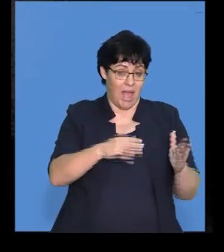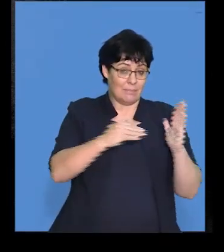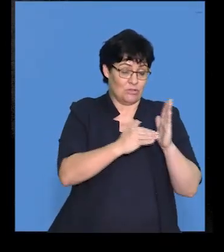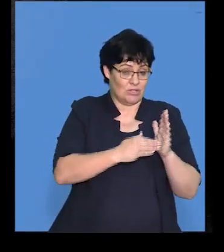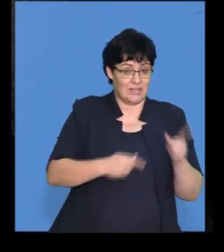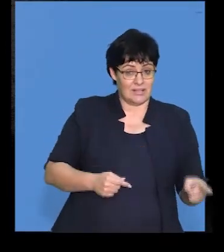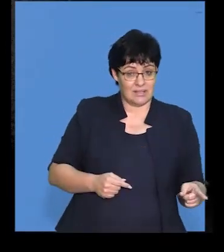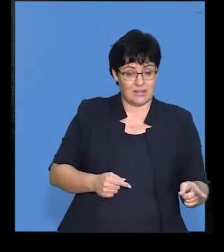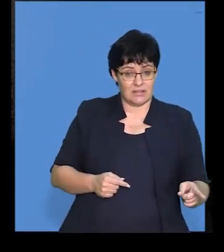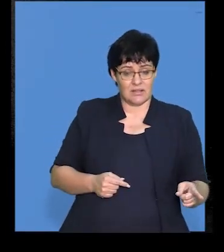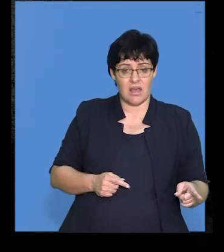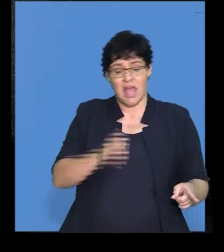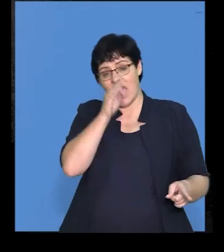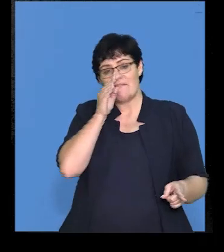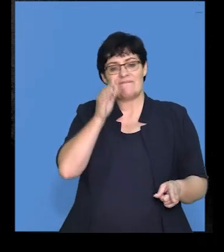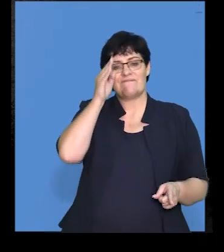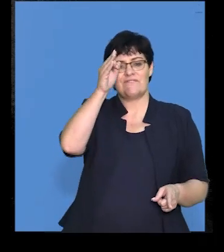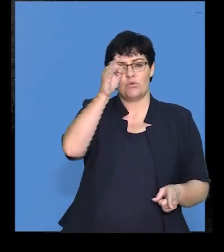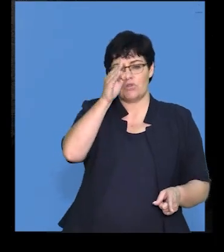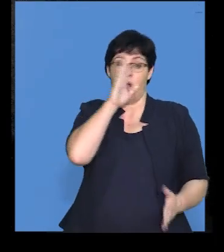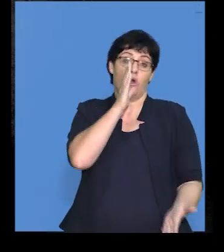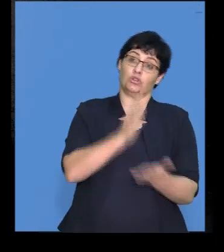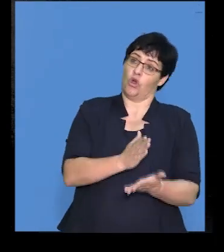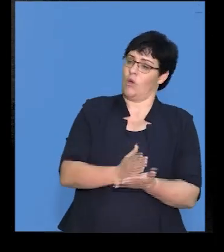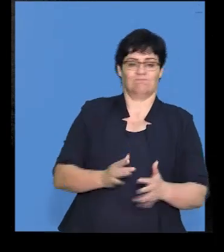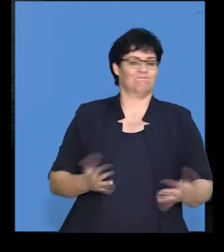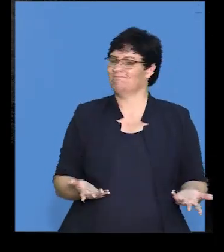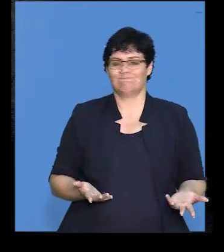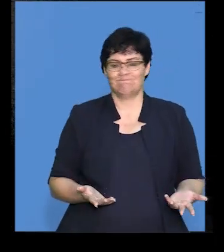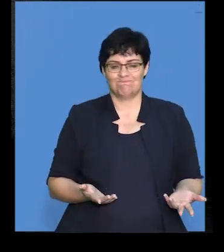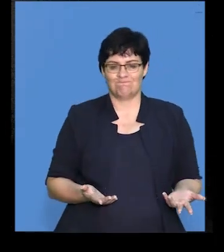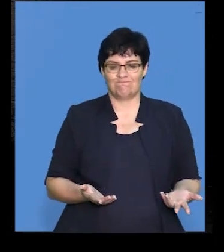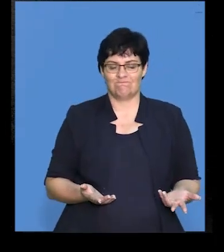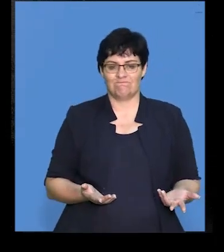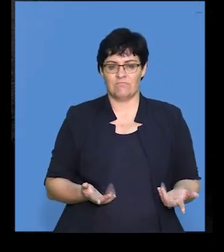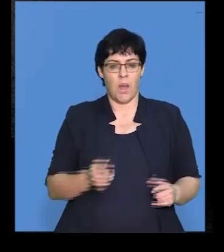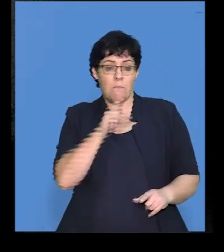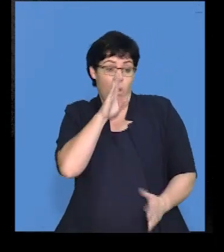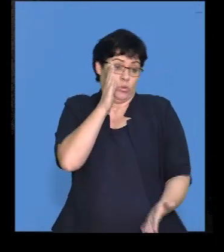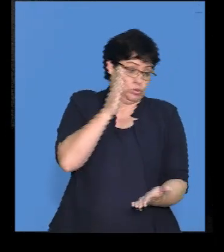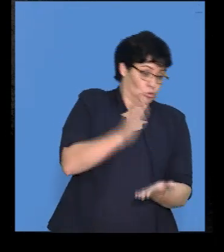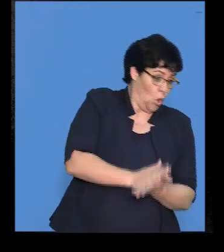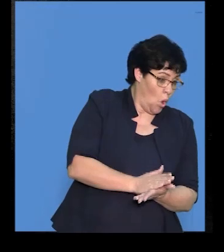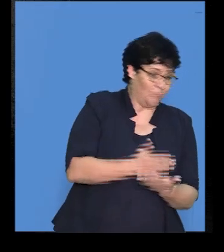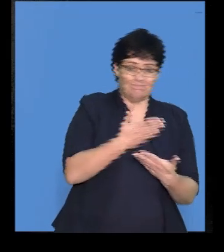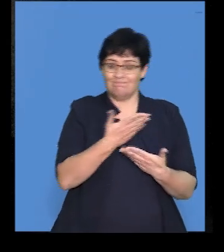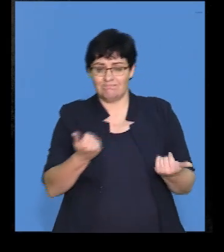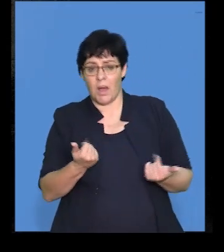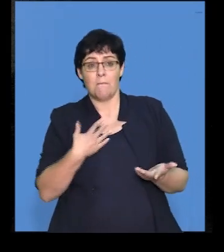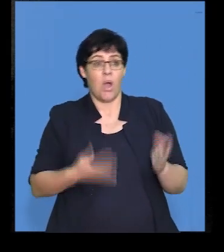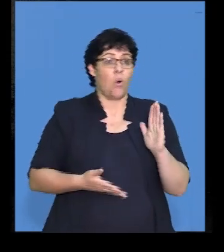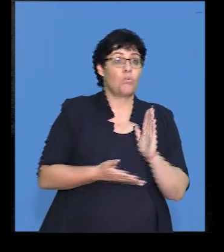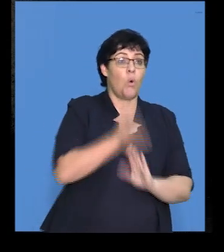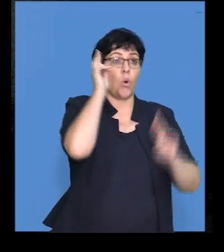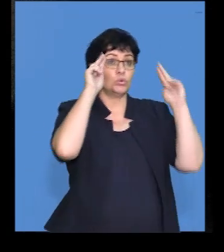in matric, the future is uncertain. He is unsure if he